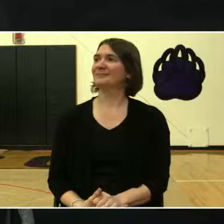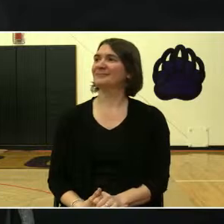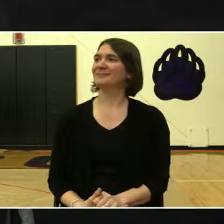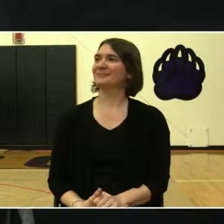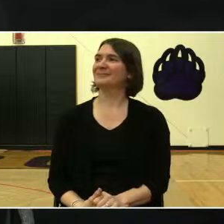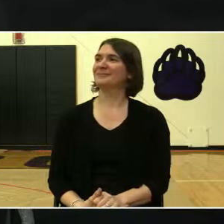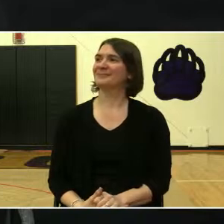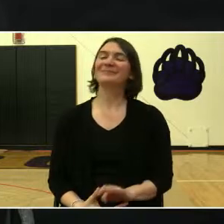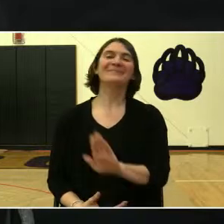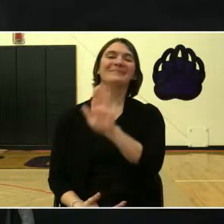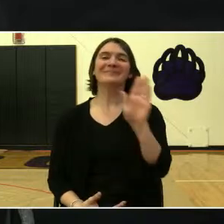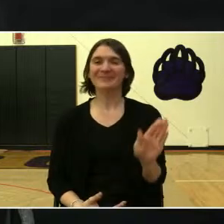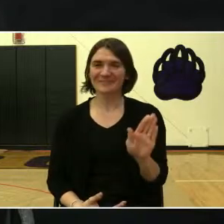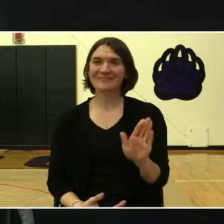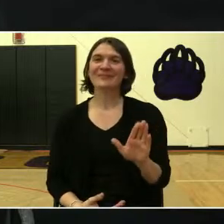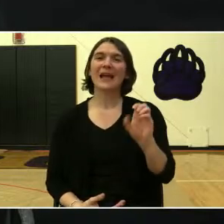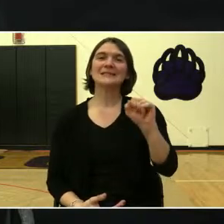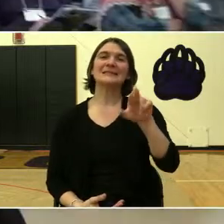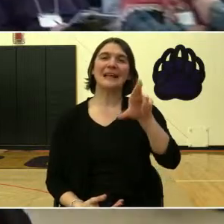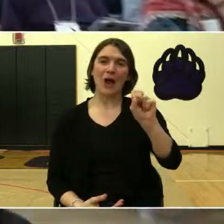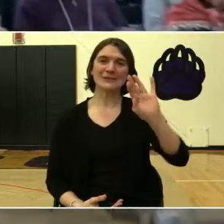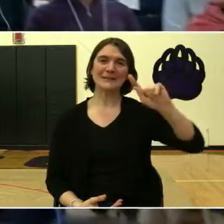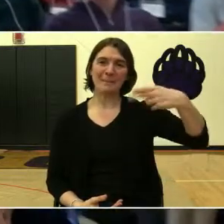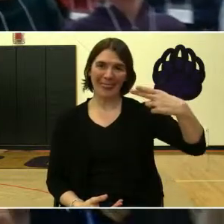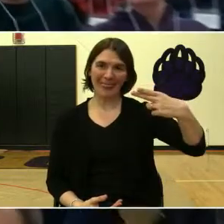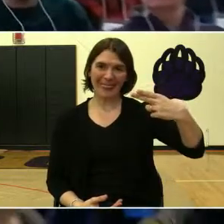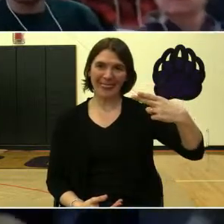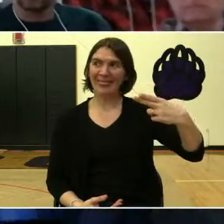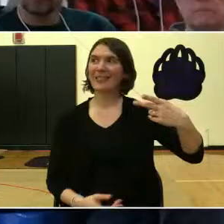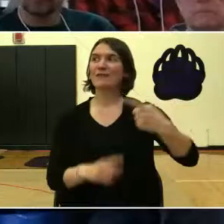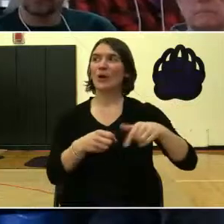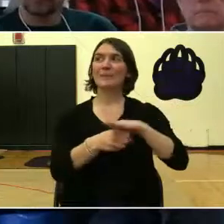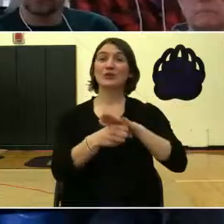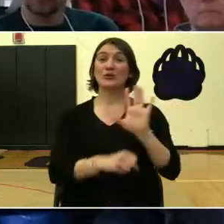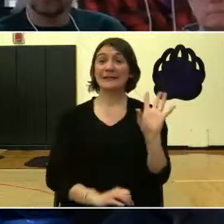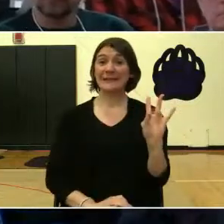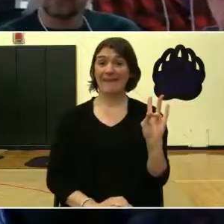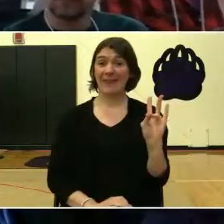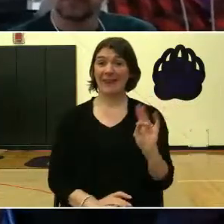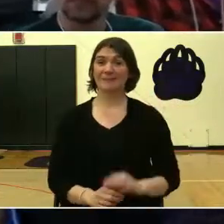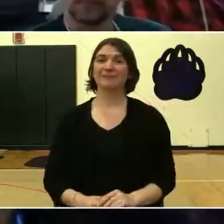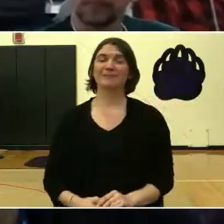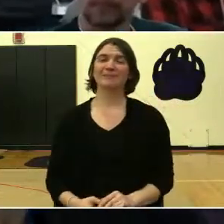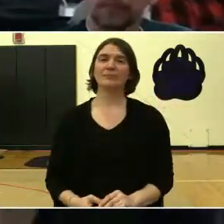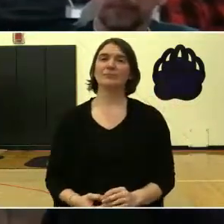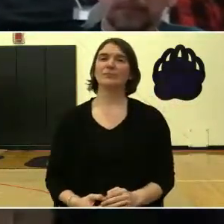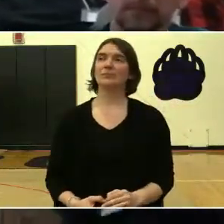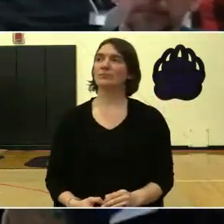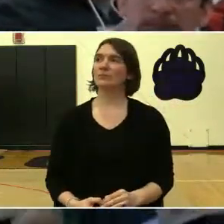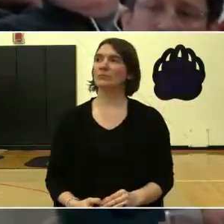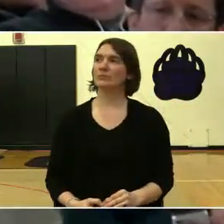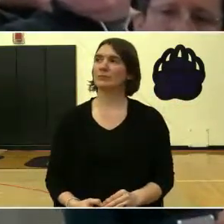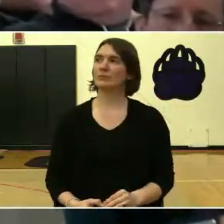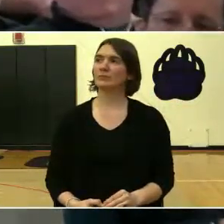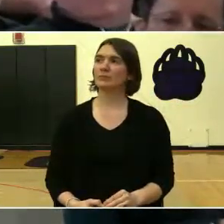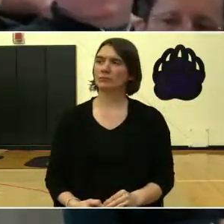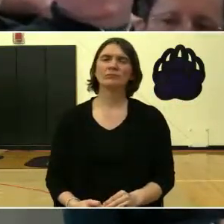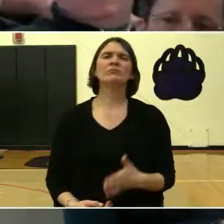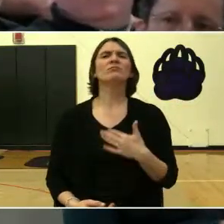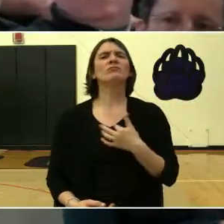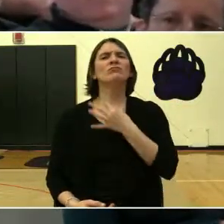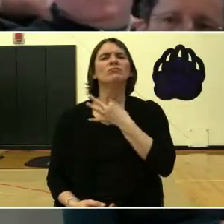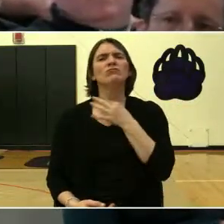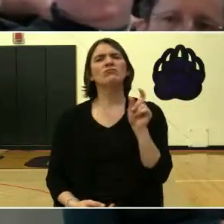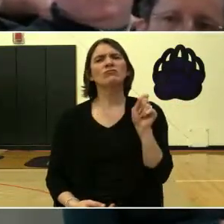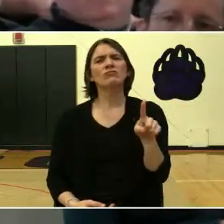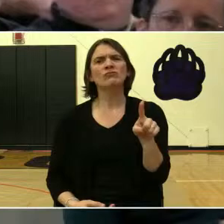discussion hello my name is Cyrus Smith I am from district 7 um and my inquiry